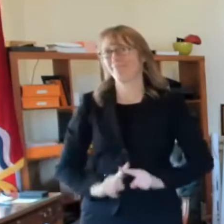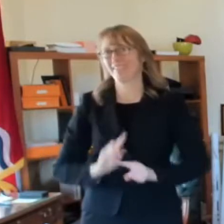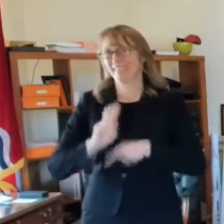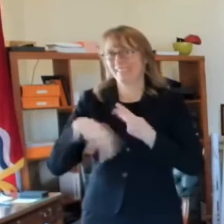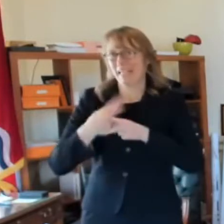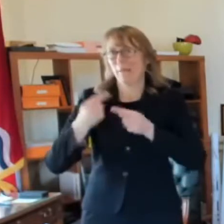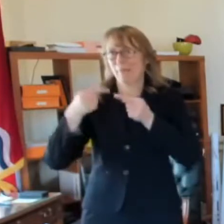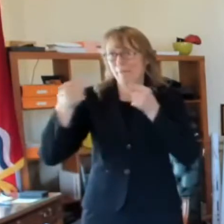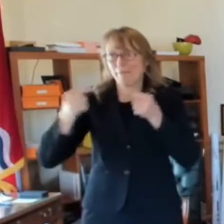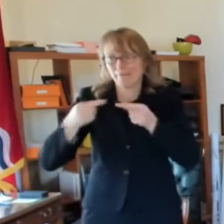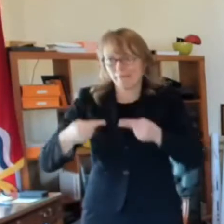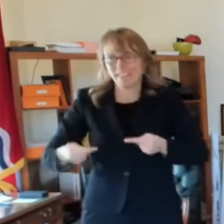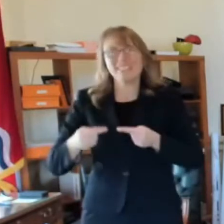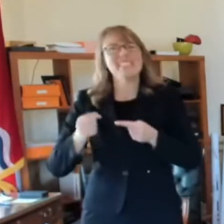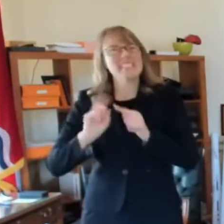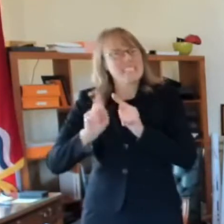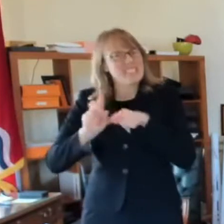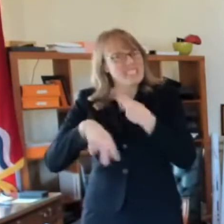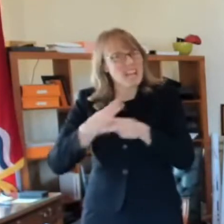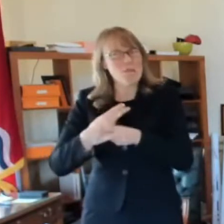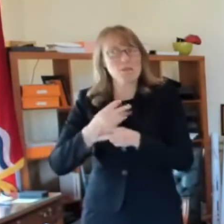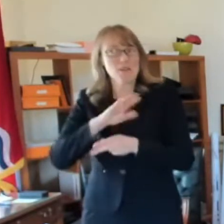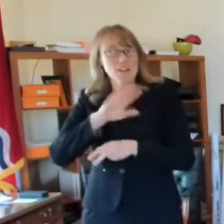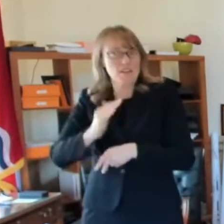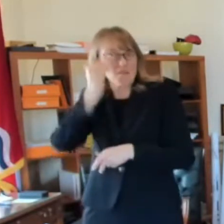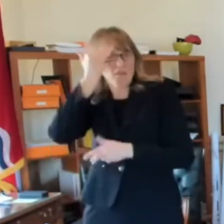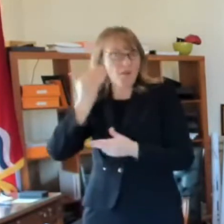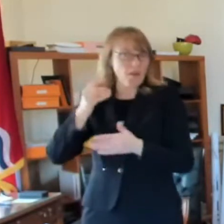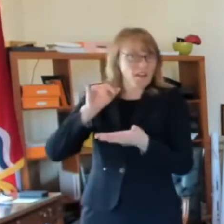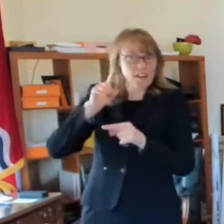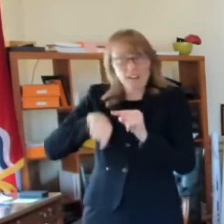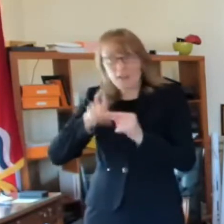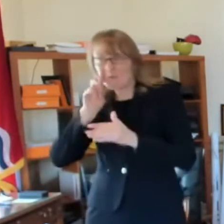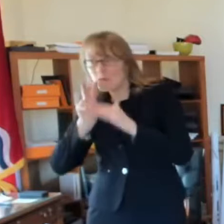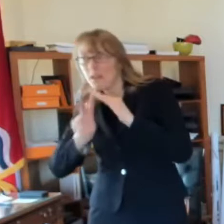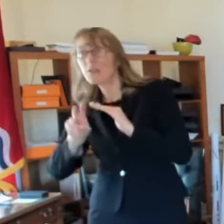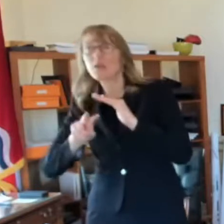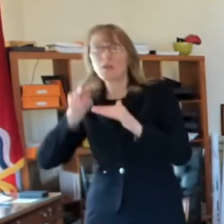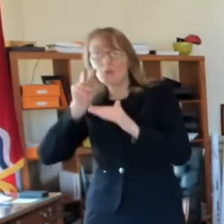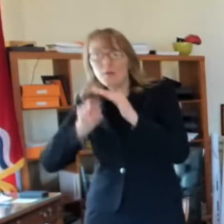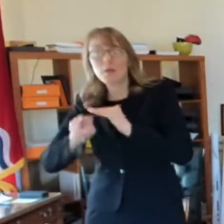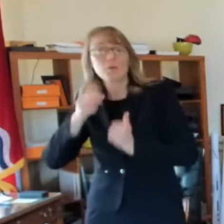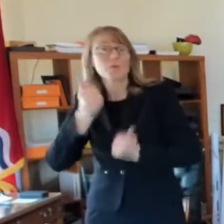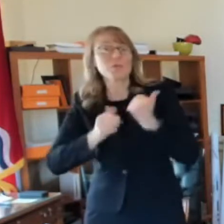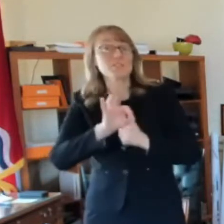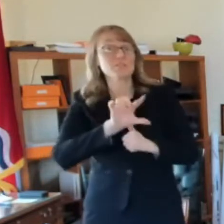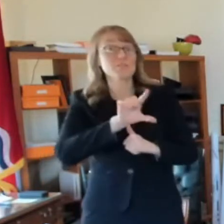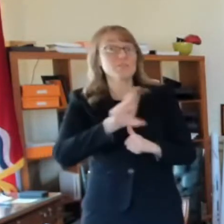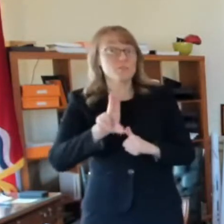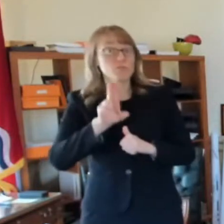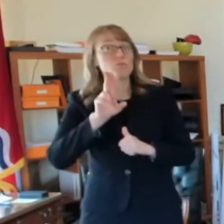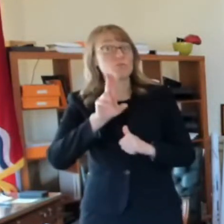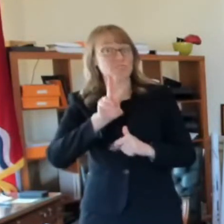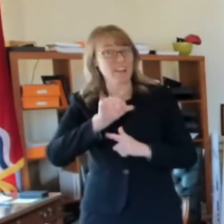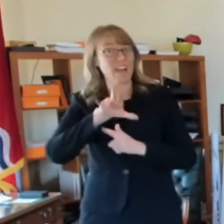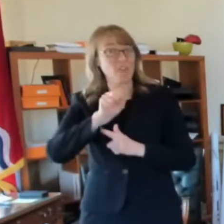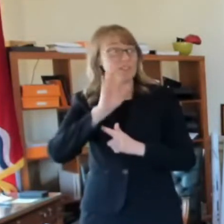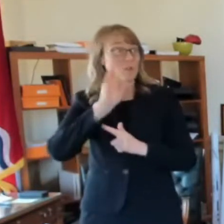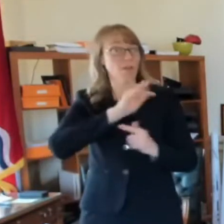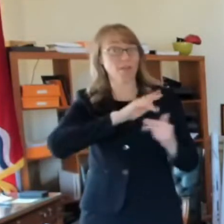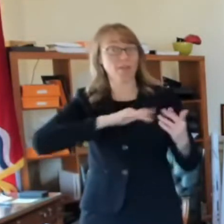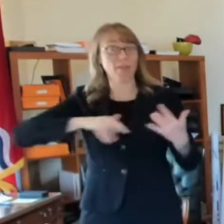the mix will be in any given year. But that's some positive news on these vaccines. And I know we're